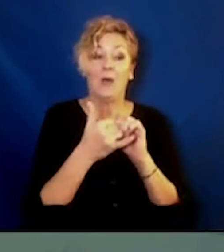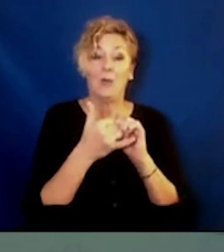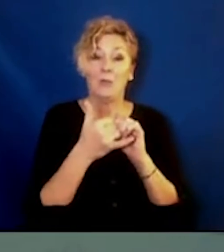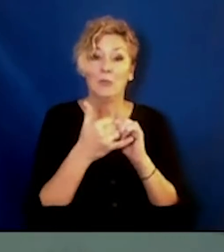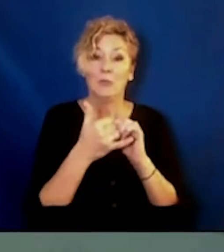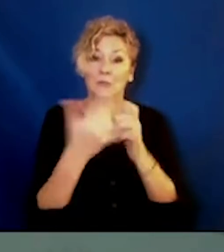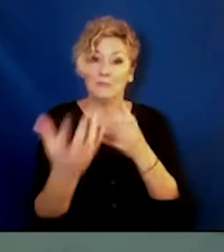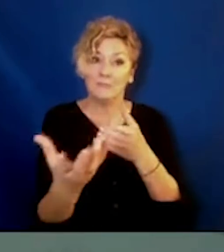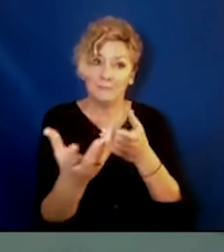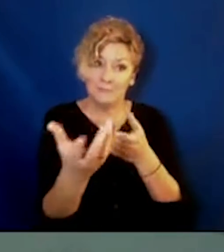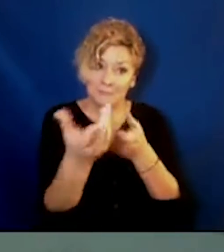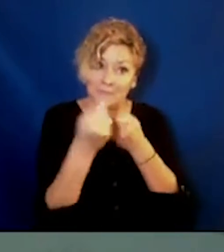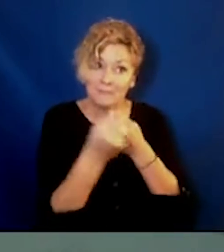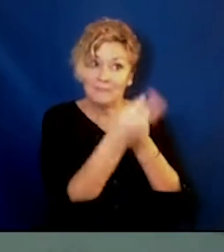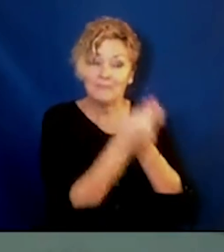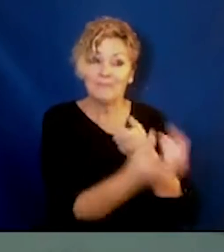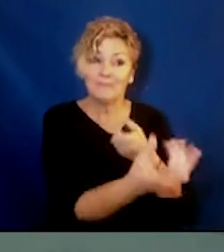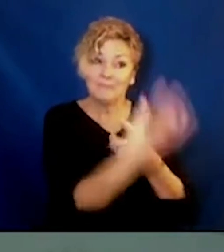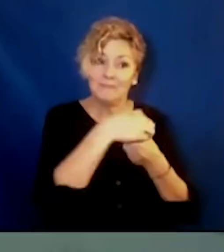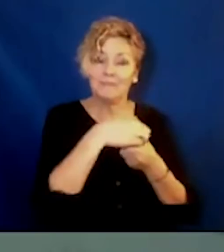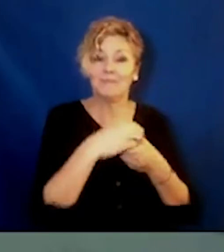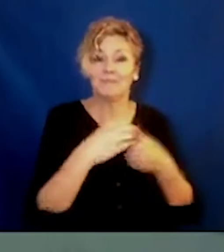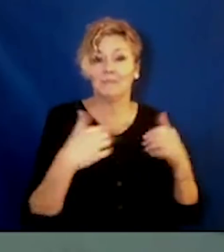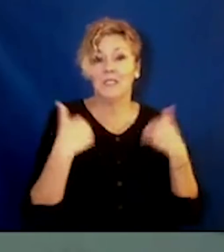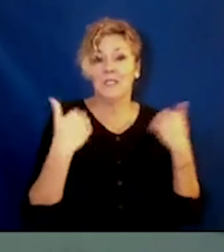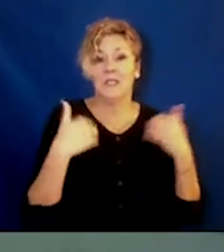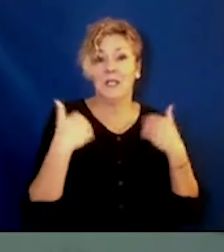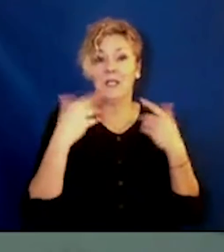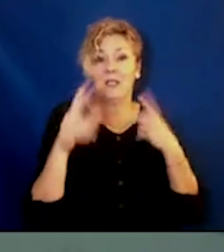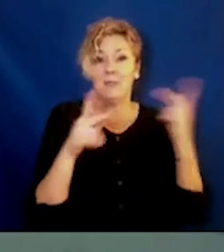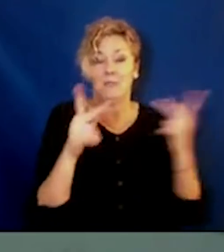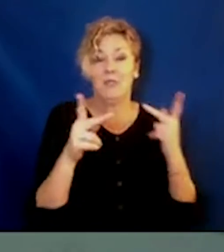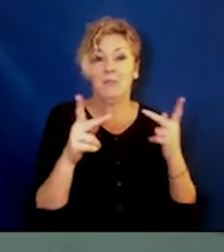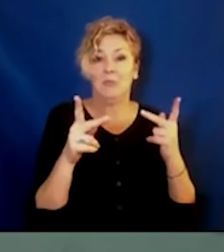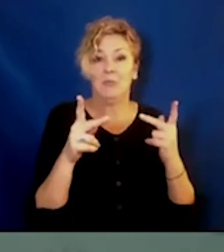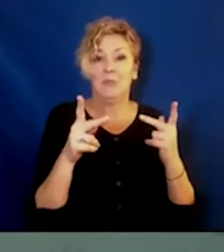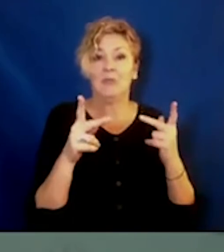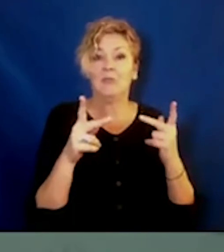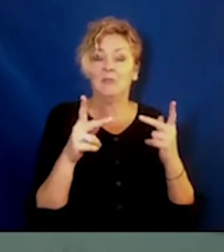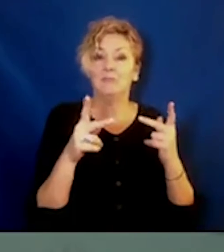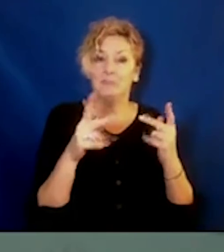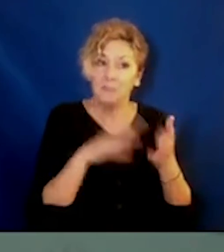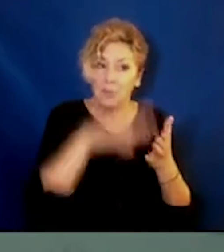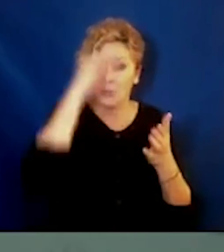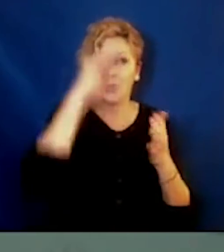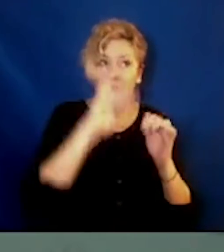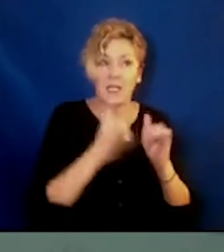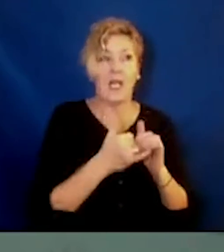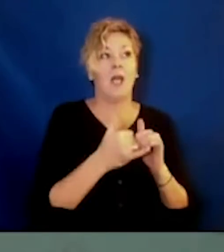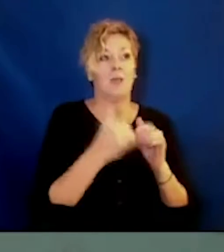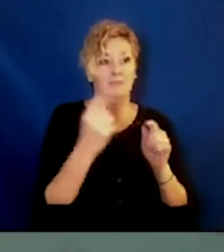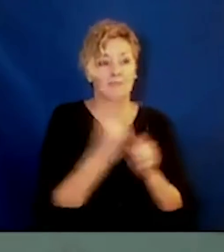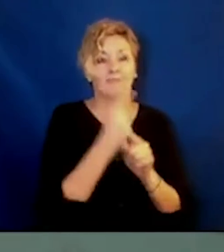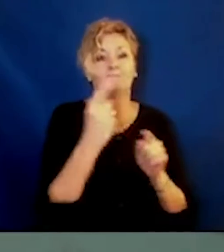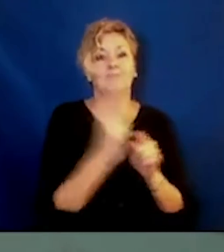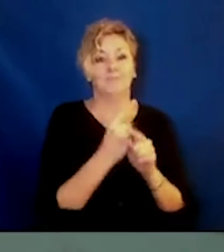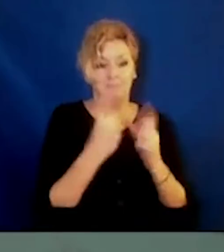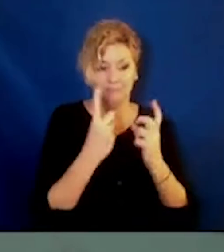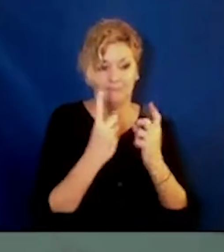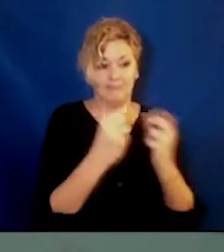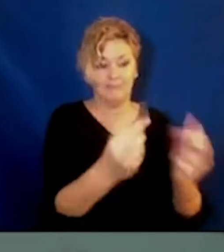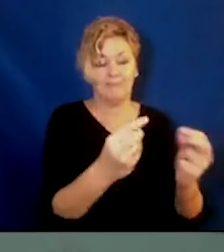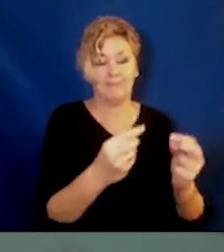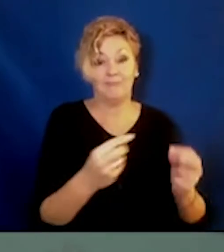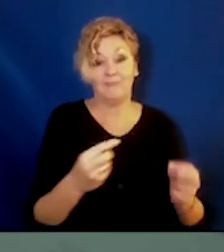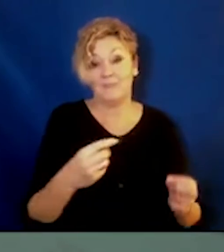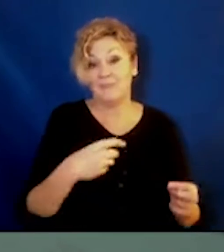So with respect to youth, I think this is a really important question, and I don't know if Minister Dix has anything further to